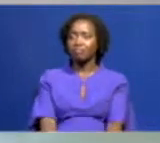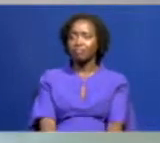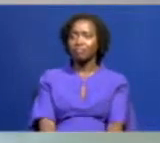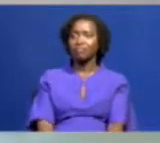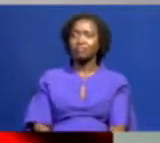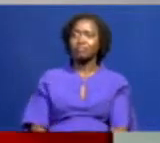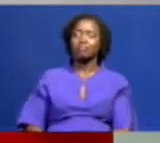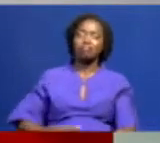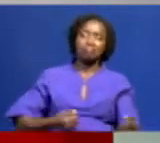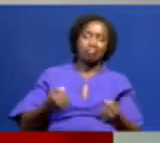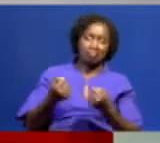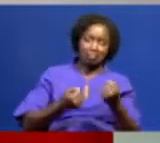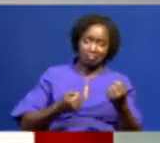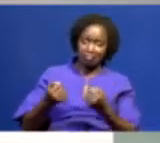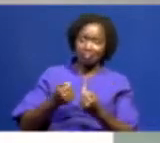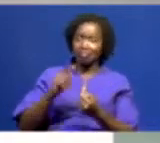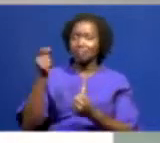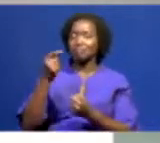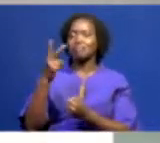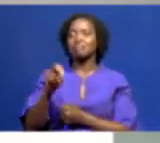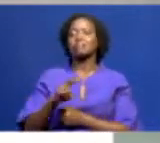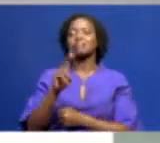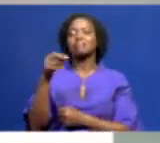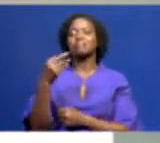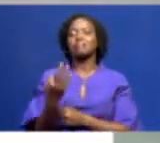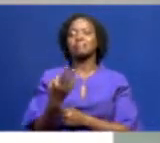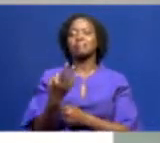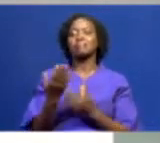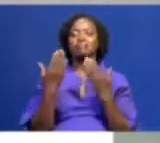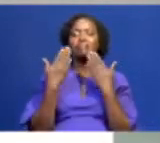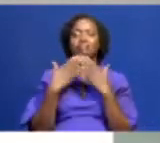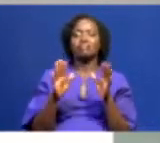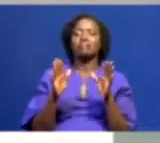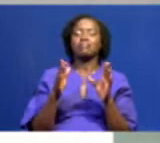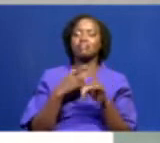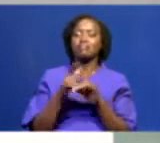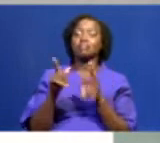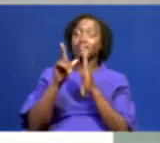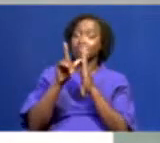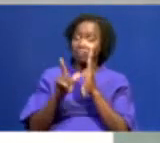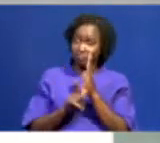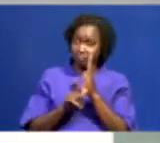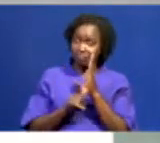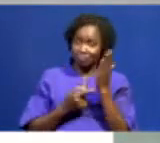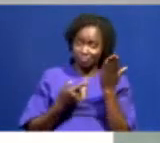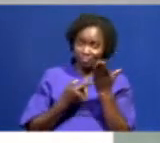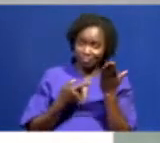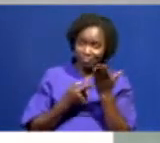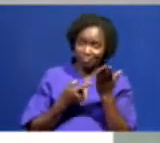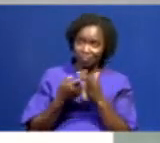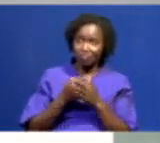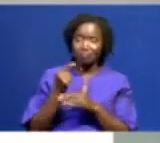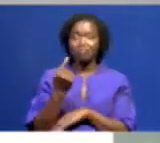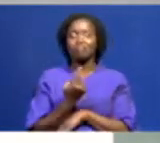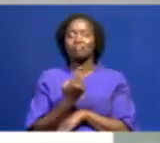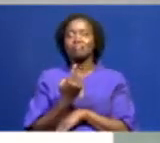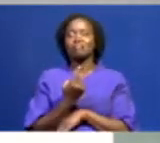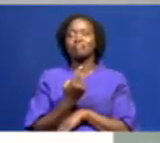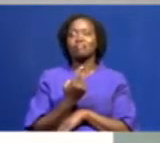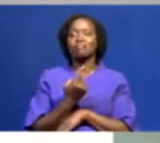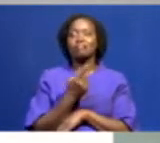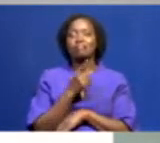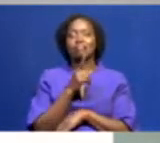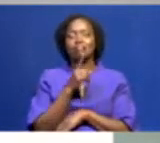Safari Rally Kenya 2023 may be over, but the lessons of hybrid technology from the event are